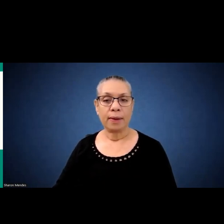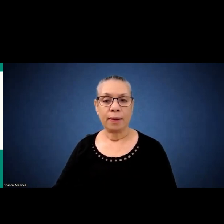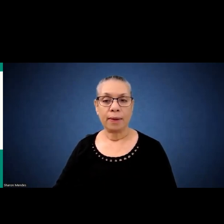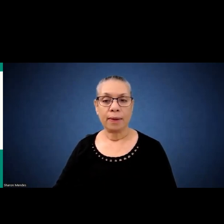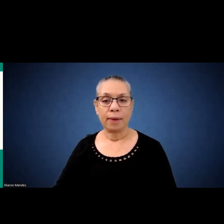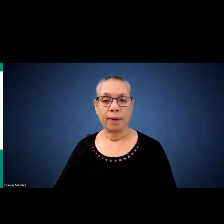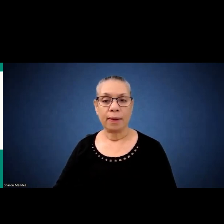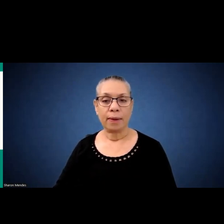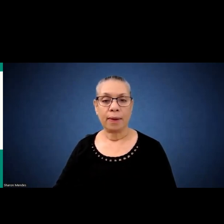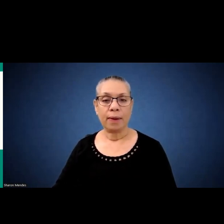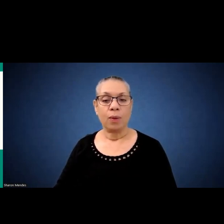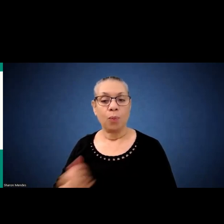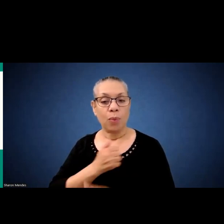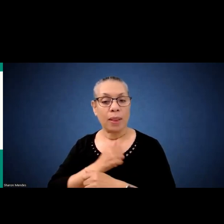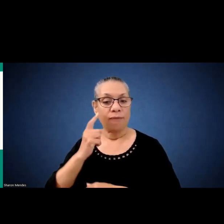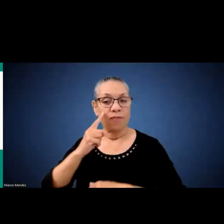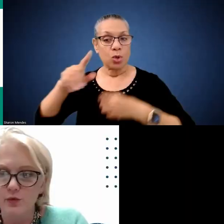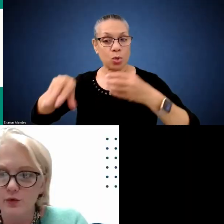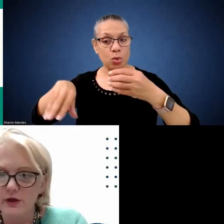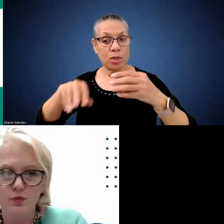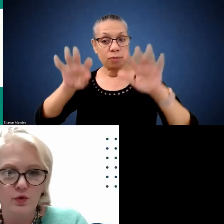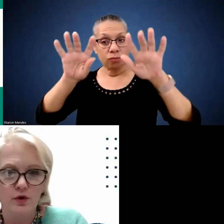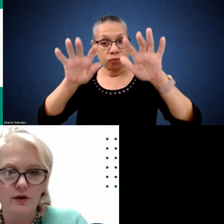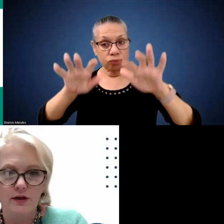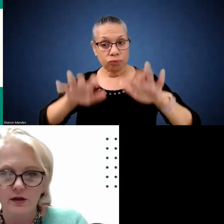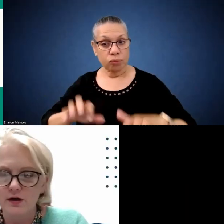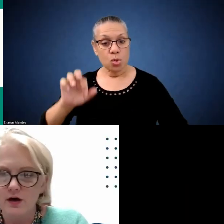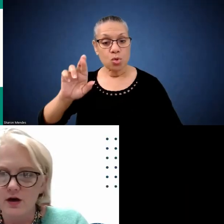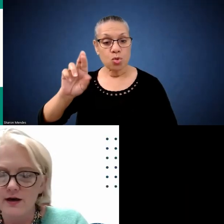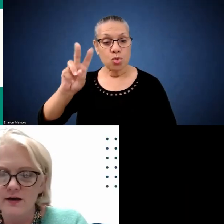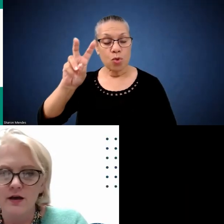the survey for this presentation.